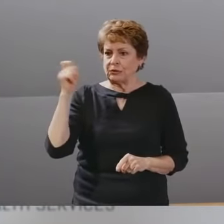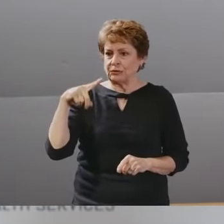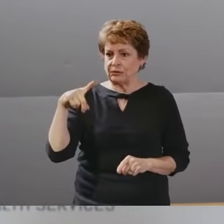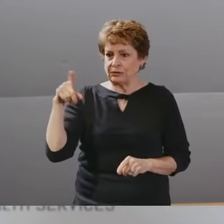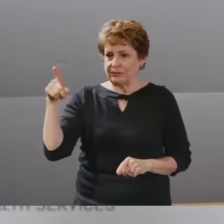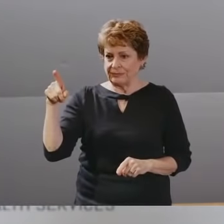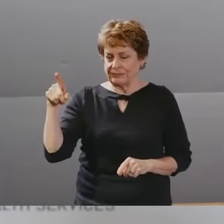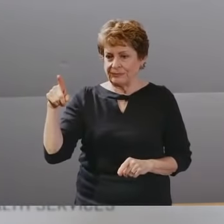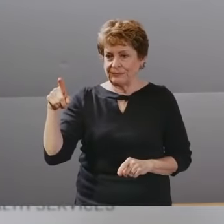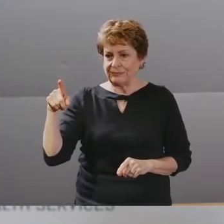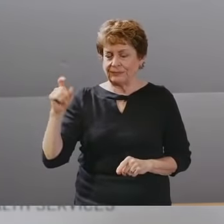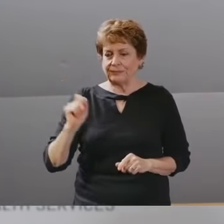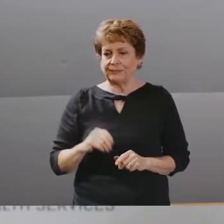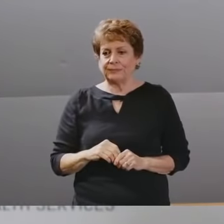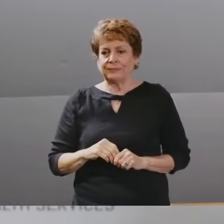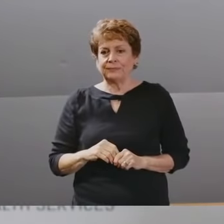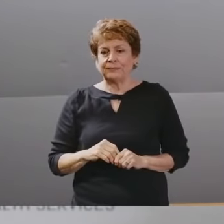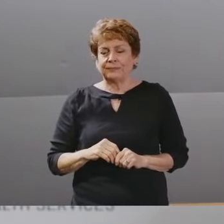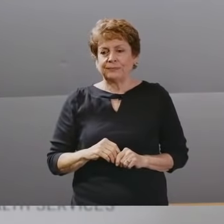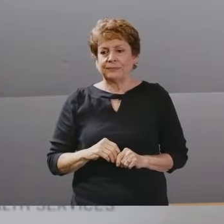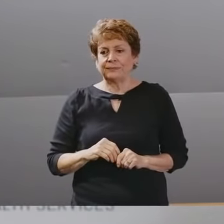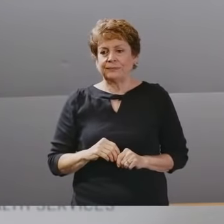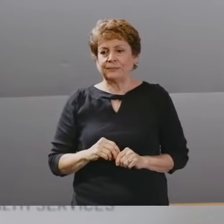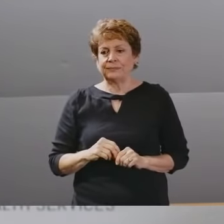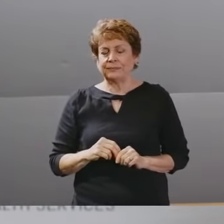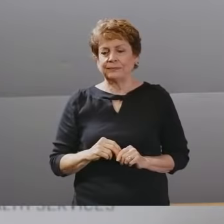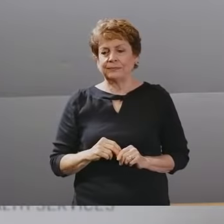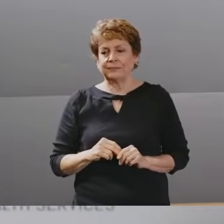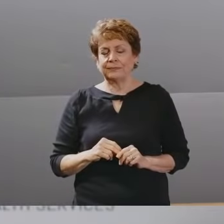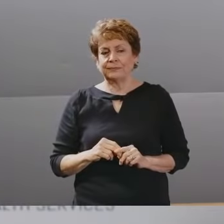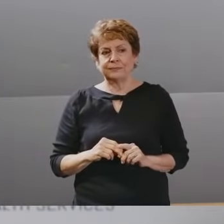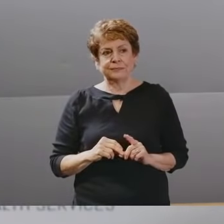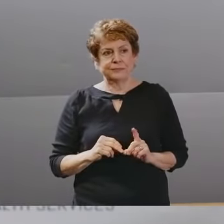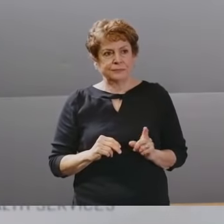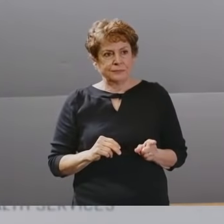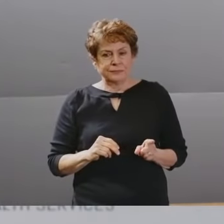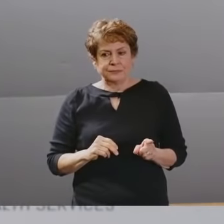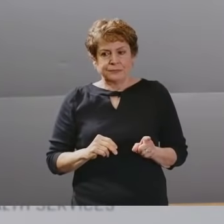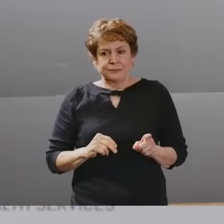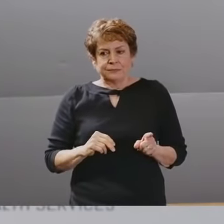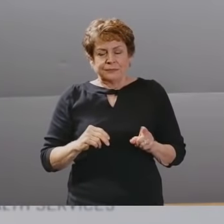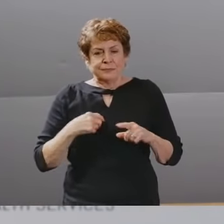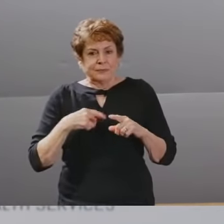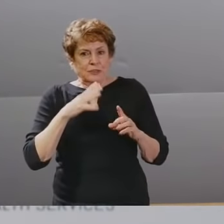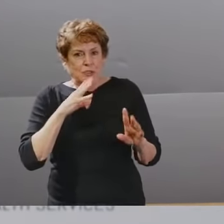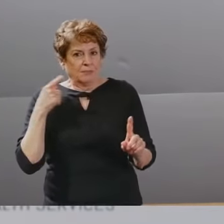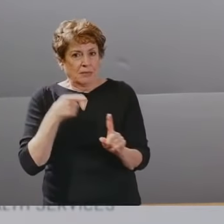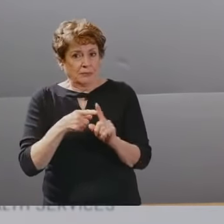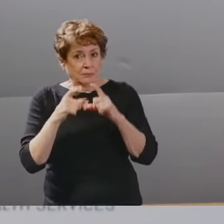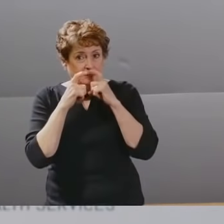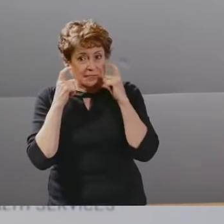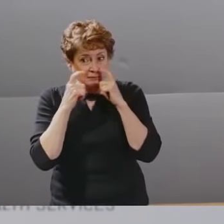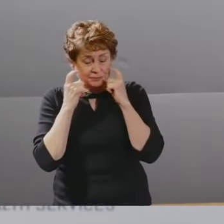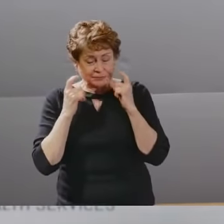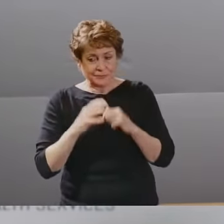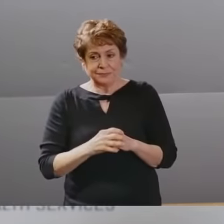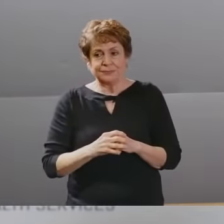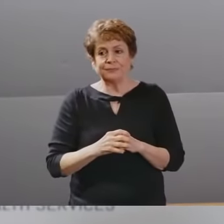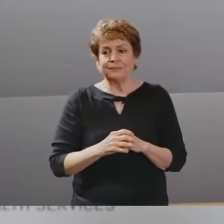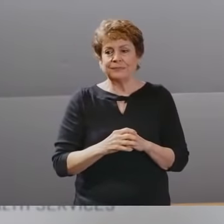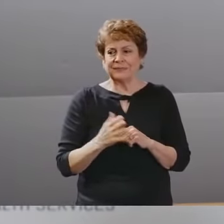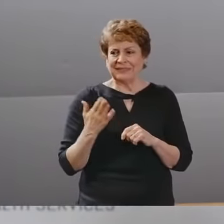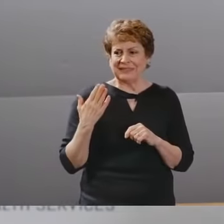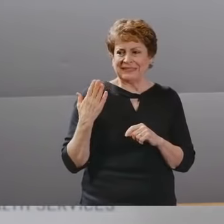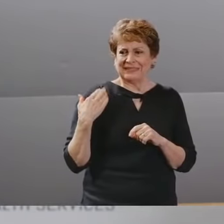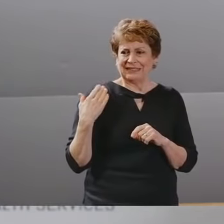Bob with AP, go ahead. Governor, I want to go back to the mask thing. Back in June, when we saw this huge